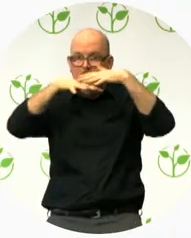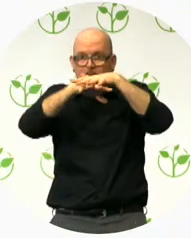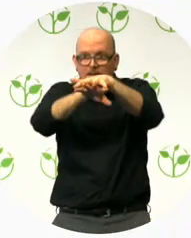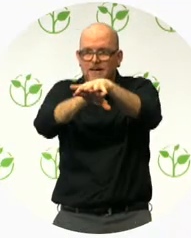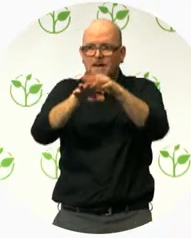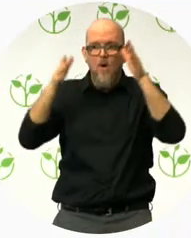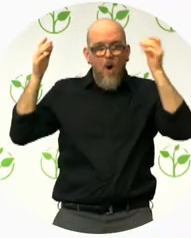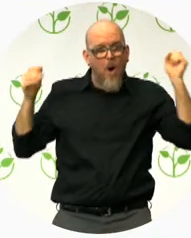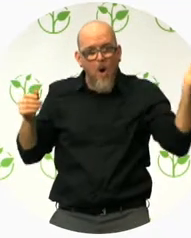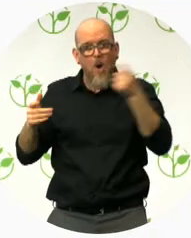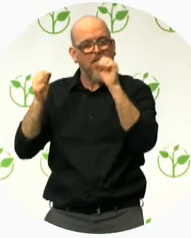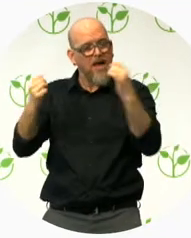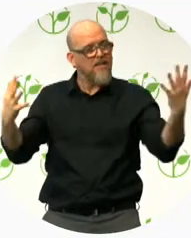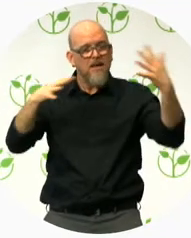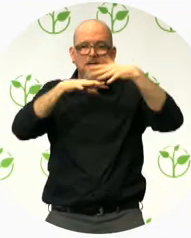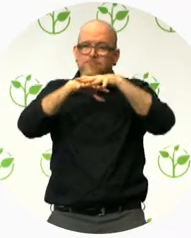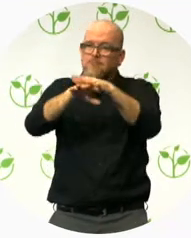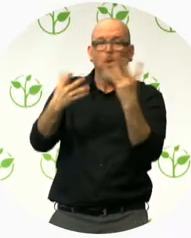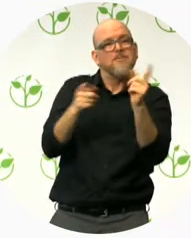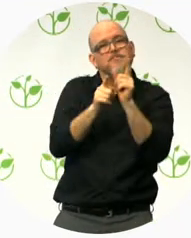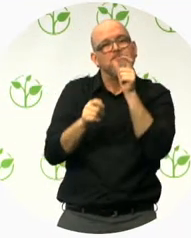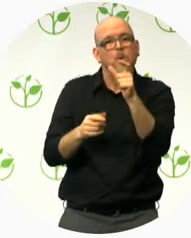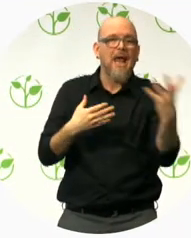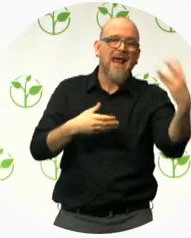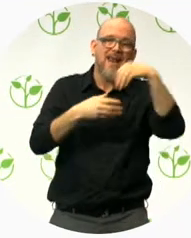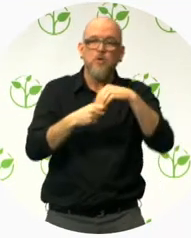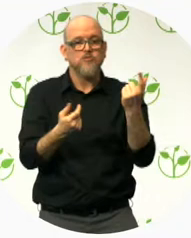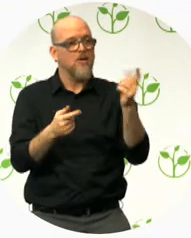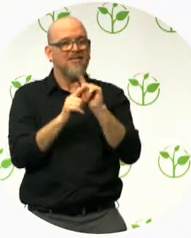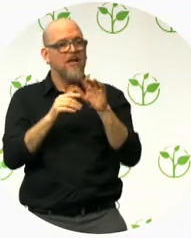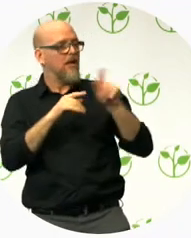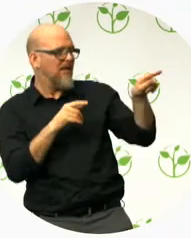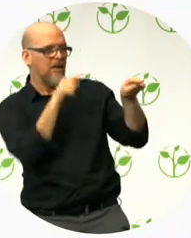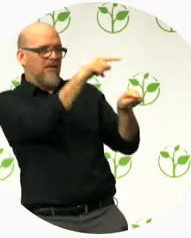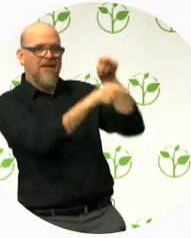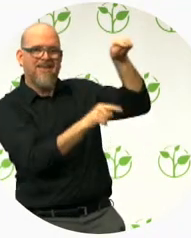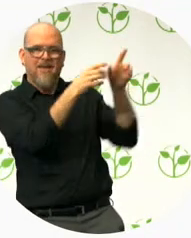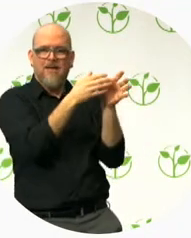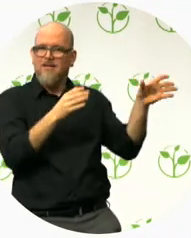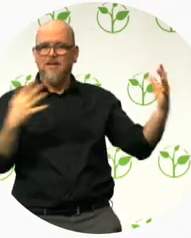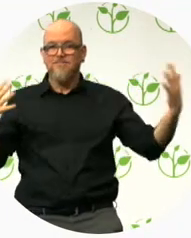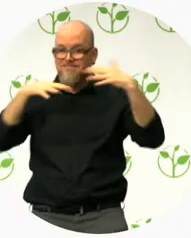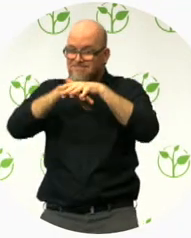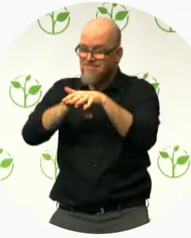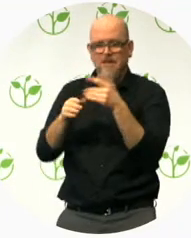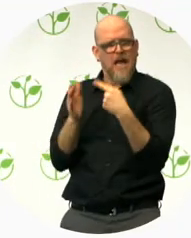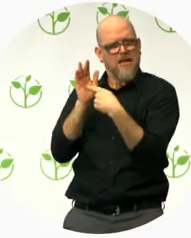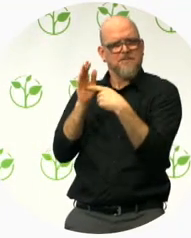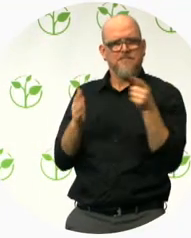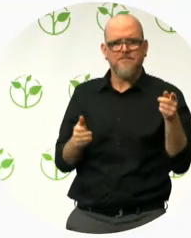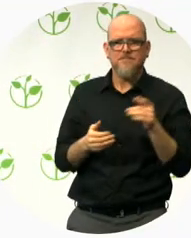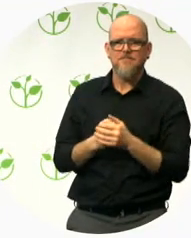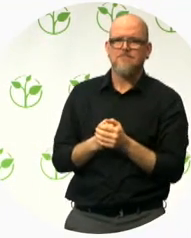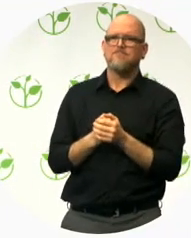is very important. We do have tools such as universal design, and actually UN DESA published a resource on